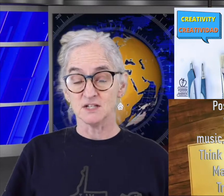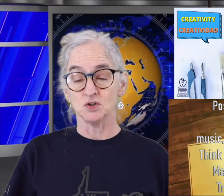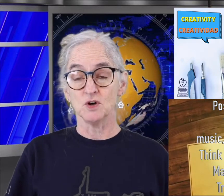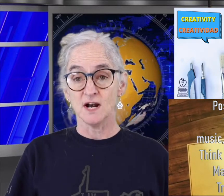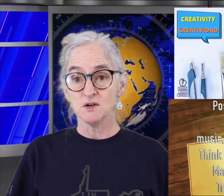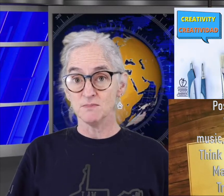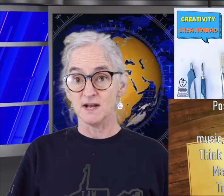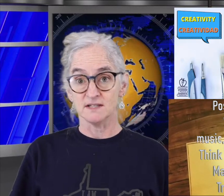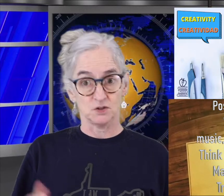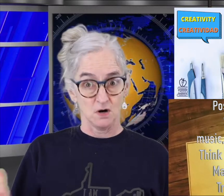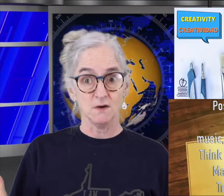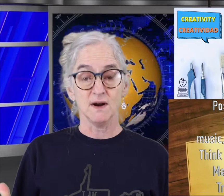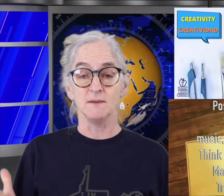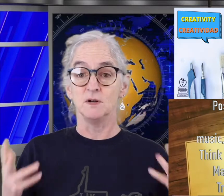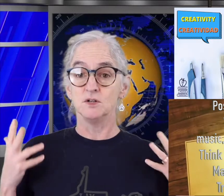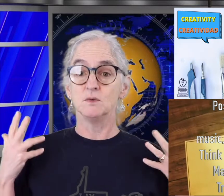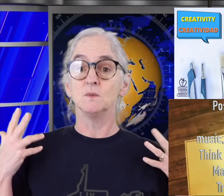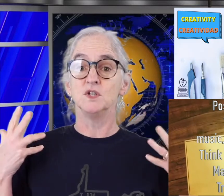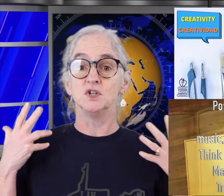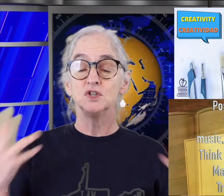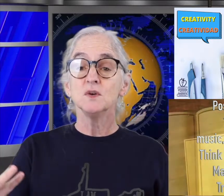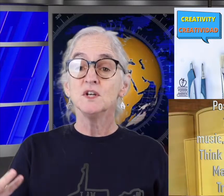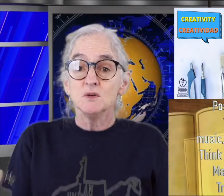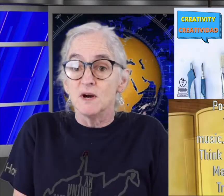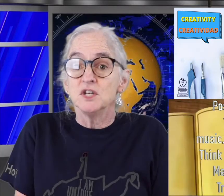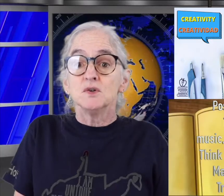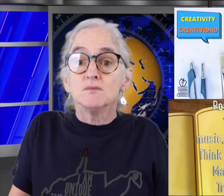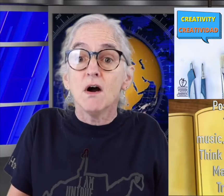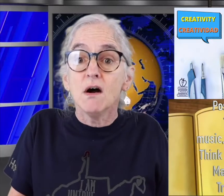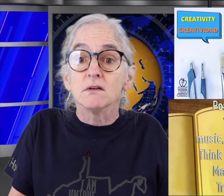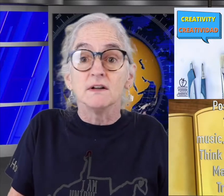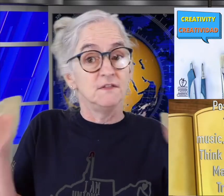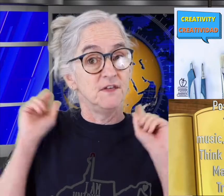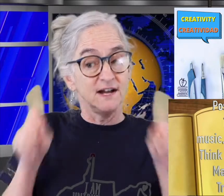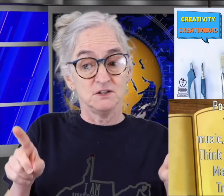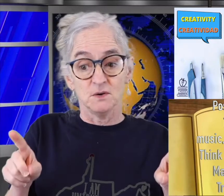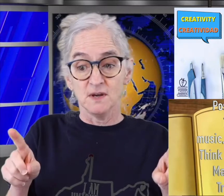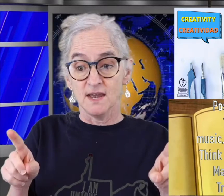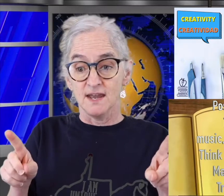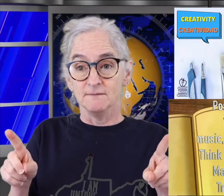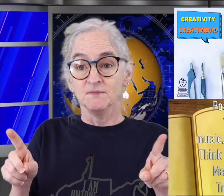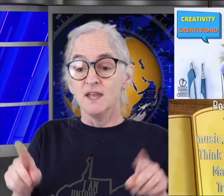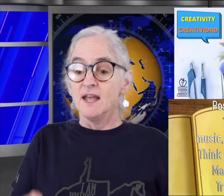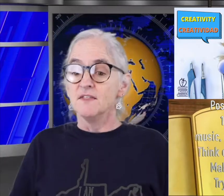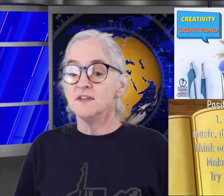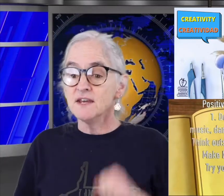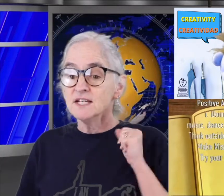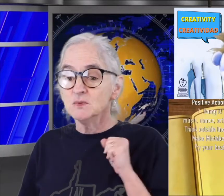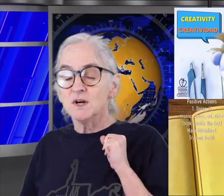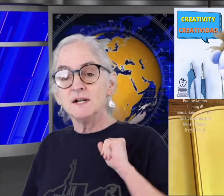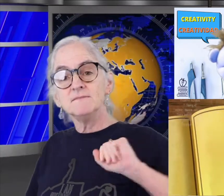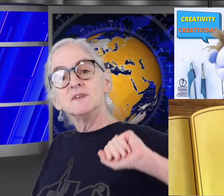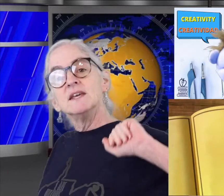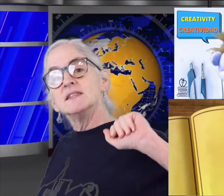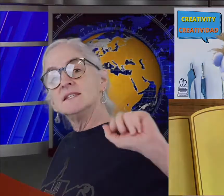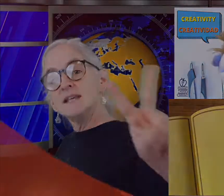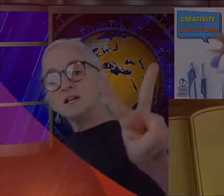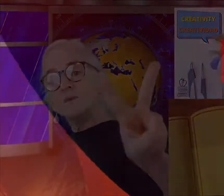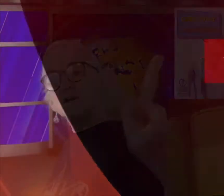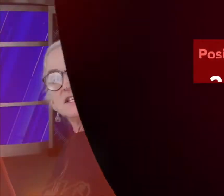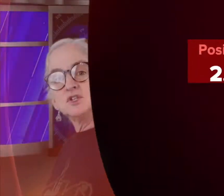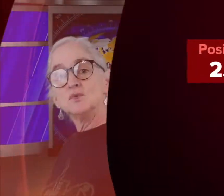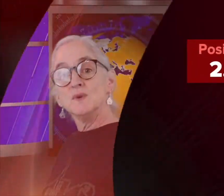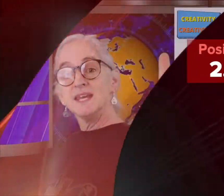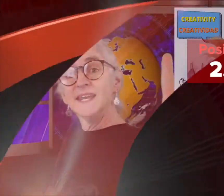mistakes, and try your best. It's alright, but when you do it, you might do it wrong. That's okay. The next one, the